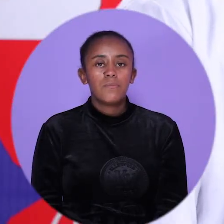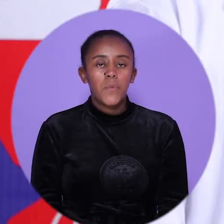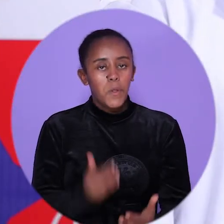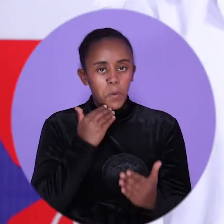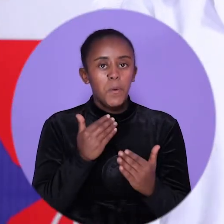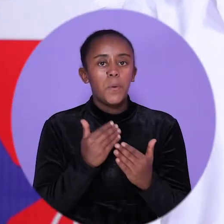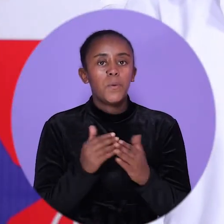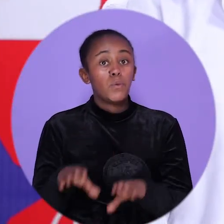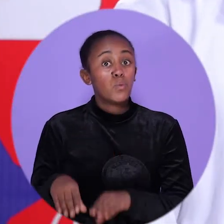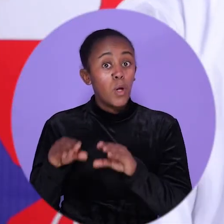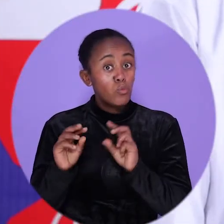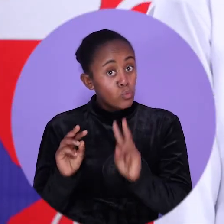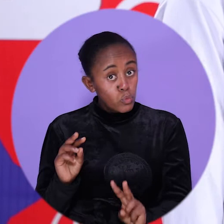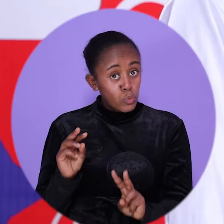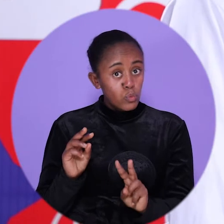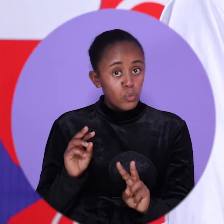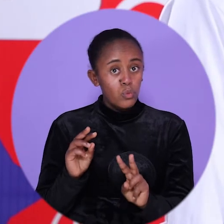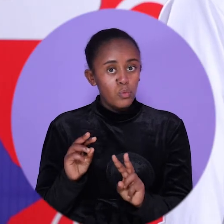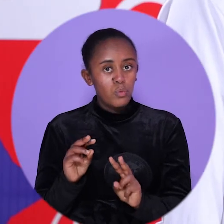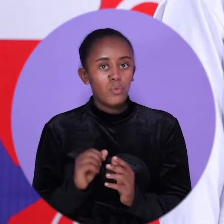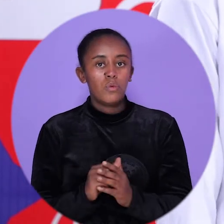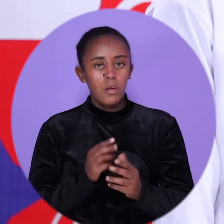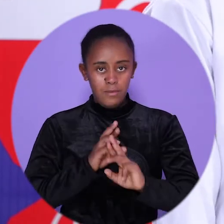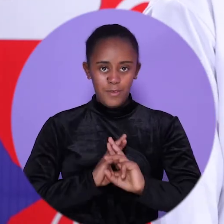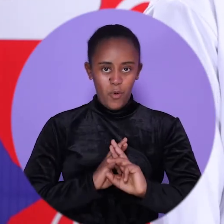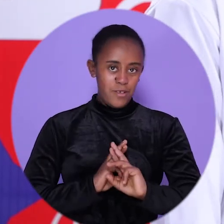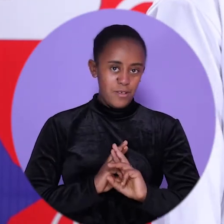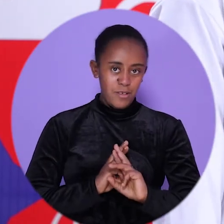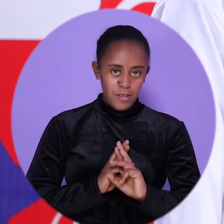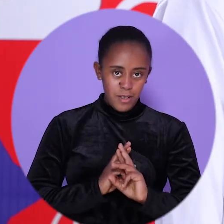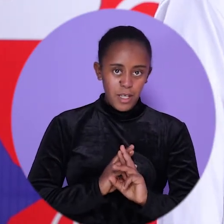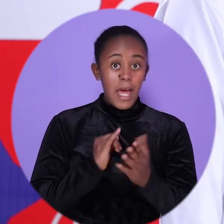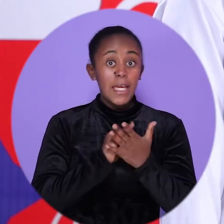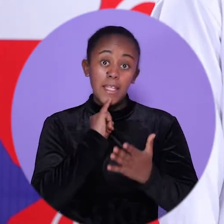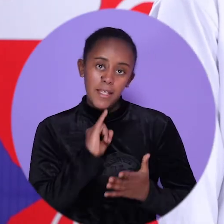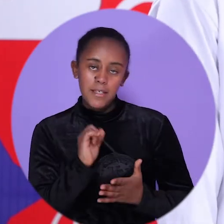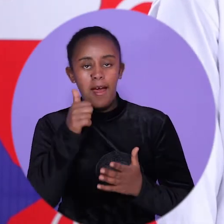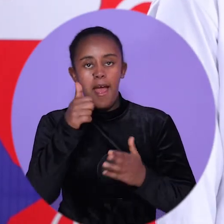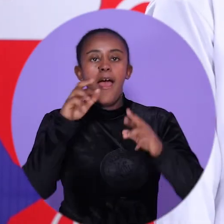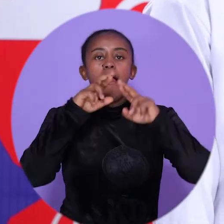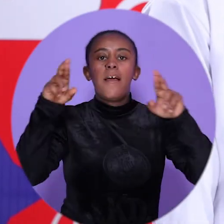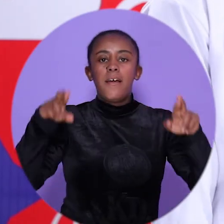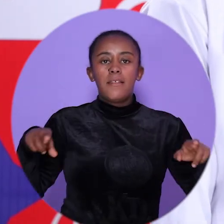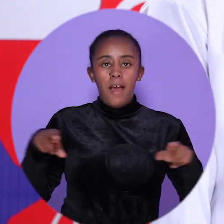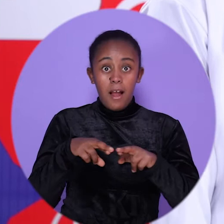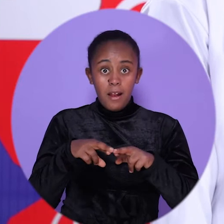Thank you. Student 2, there is a response here. It is a rectangle.